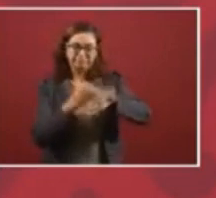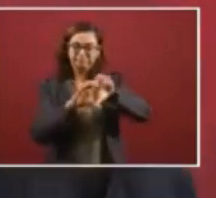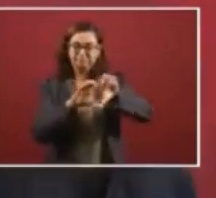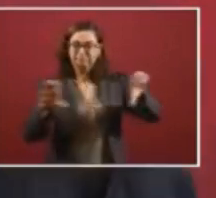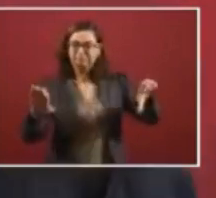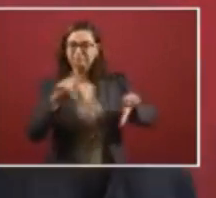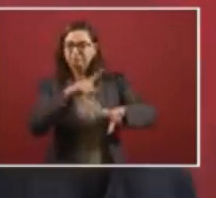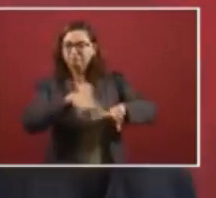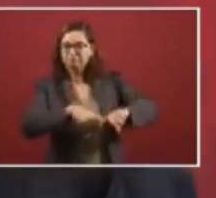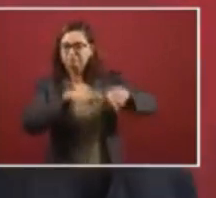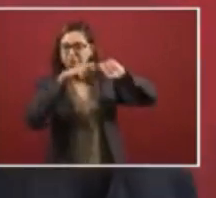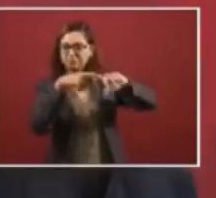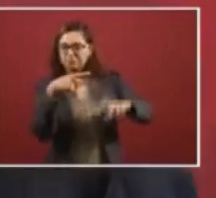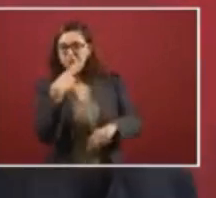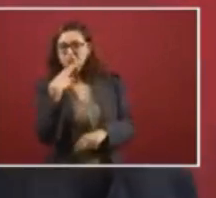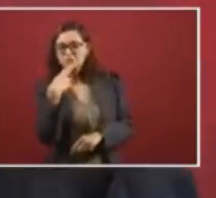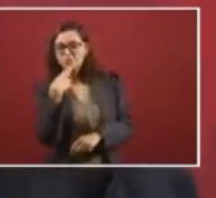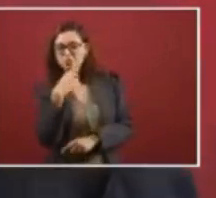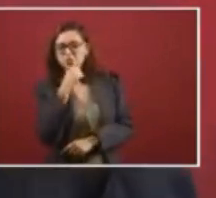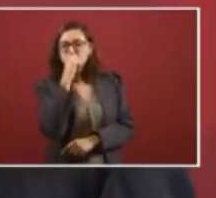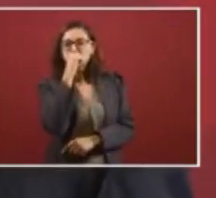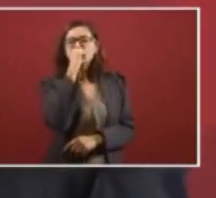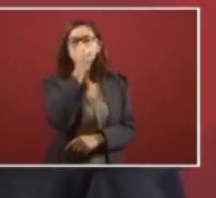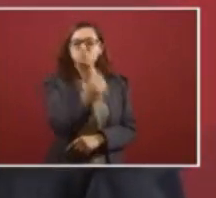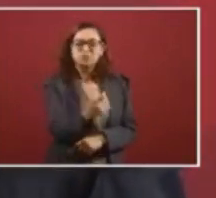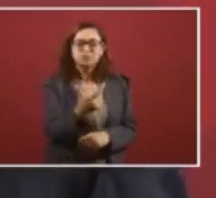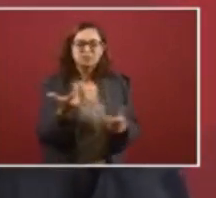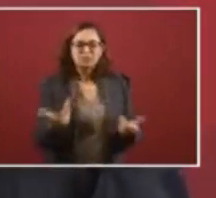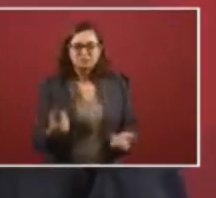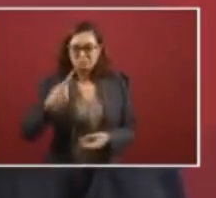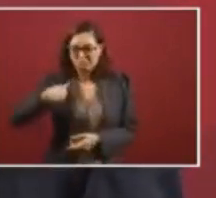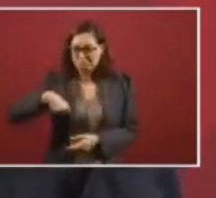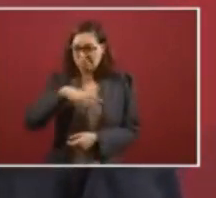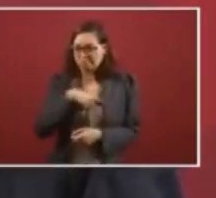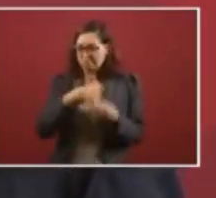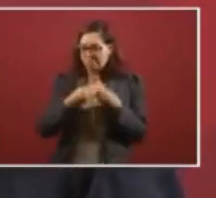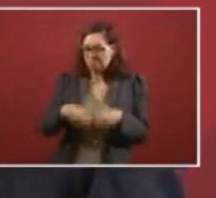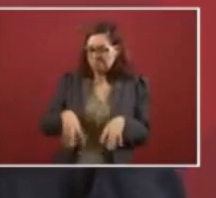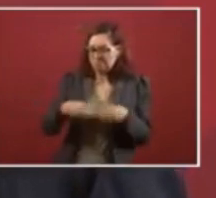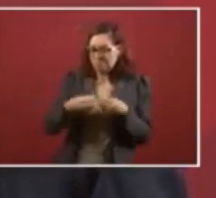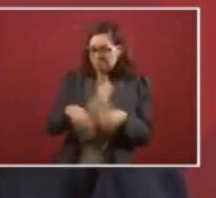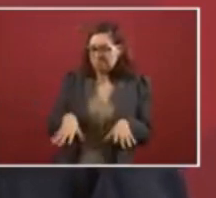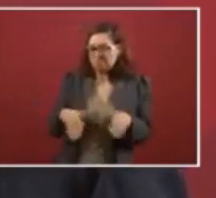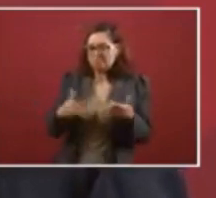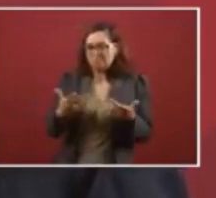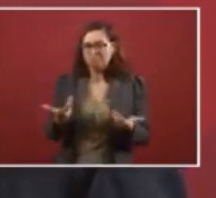the especially the ducts we have in the U.S., we can obtain